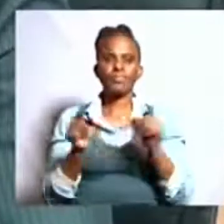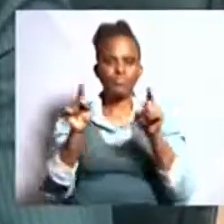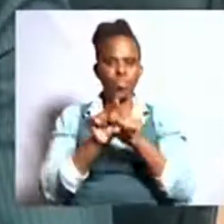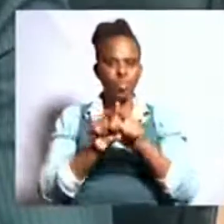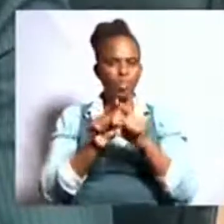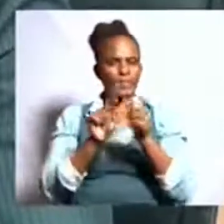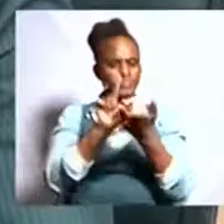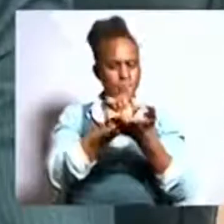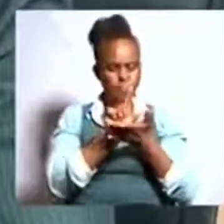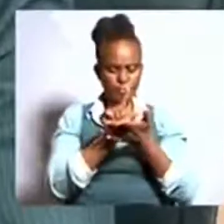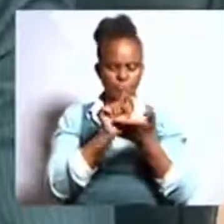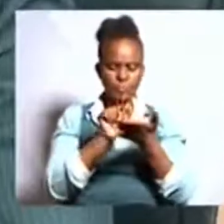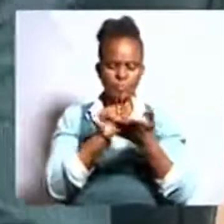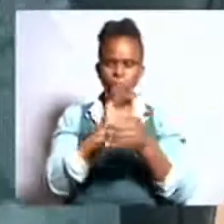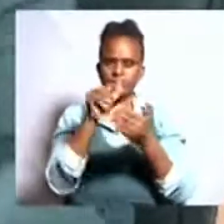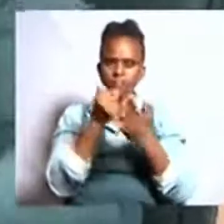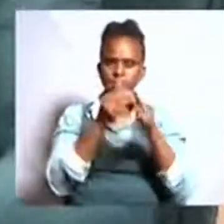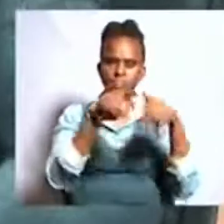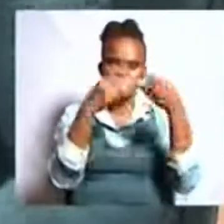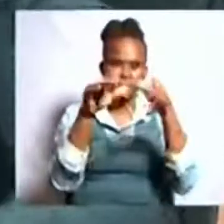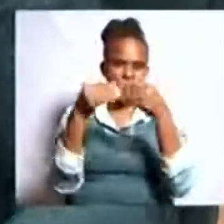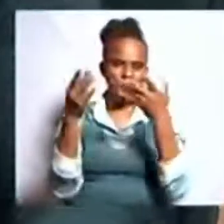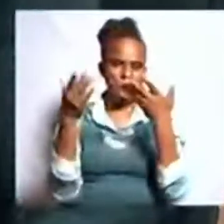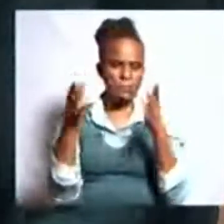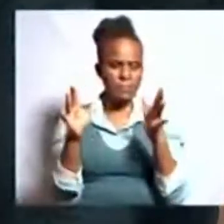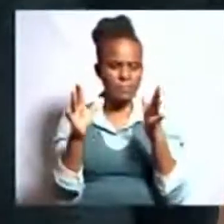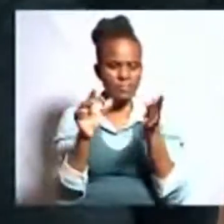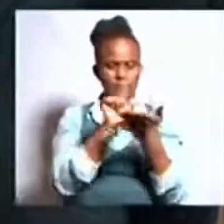and loans were issued